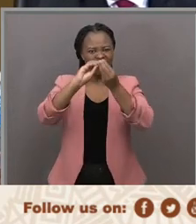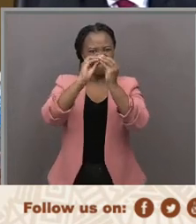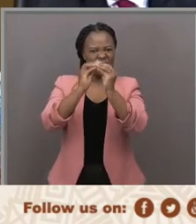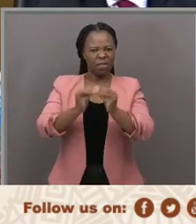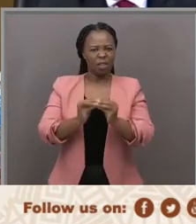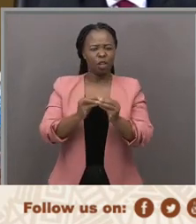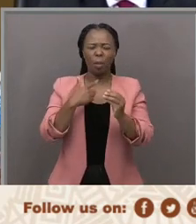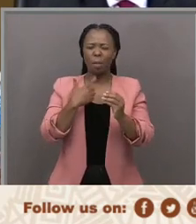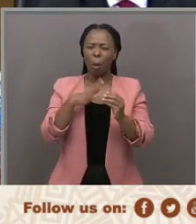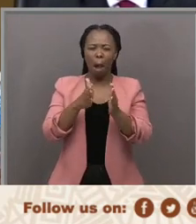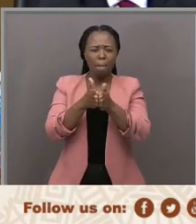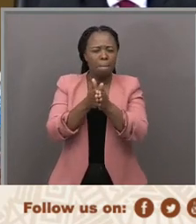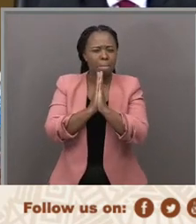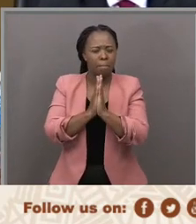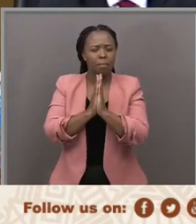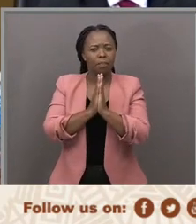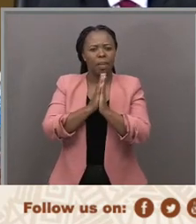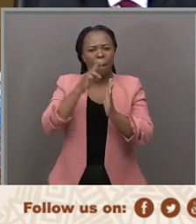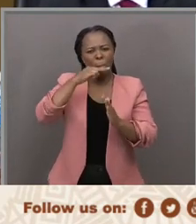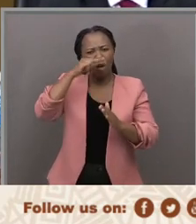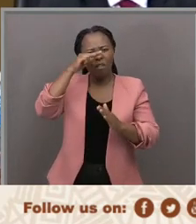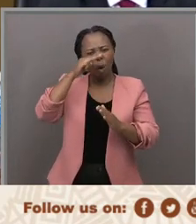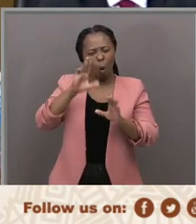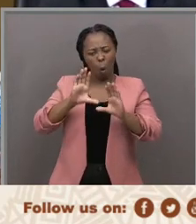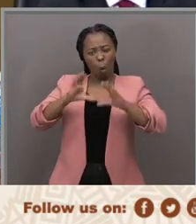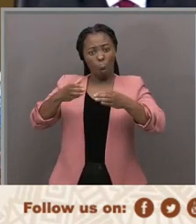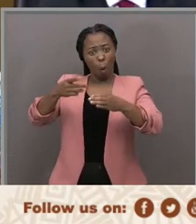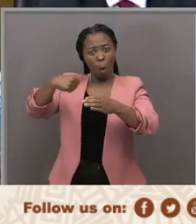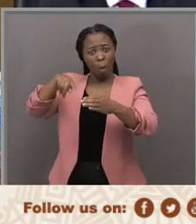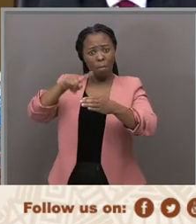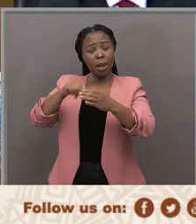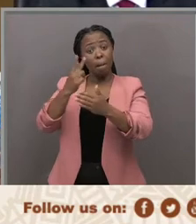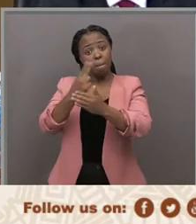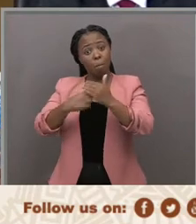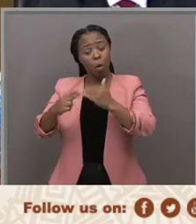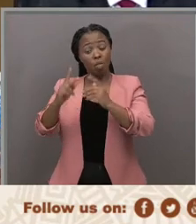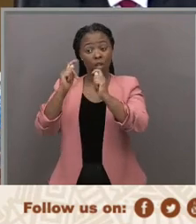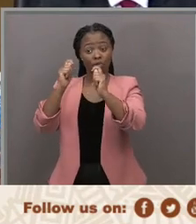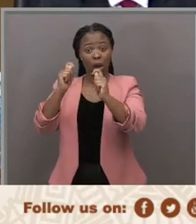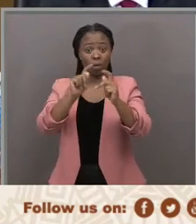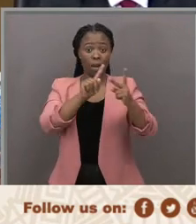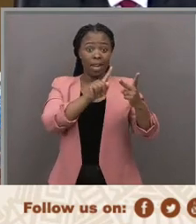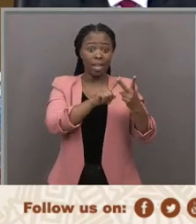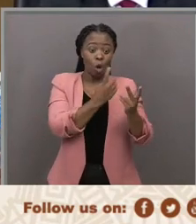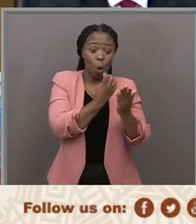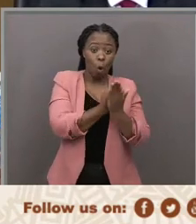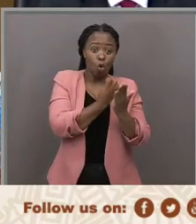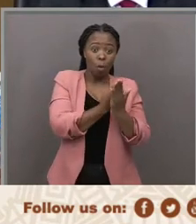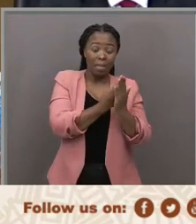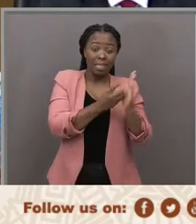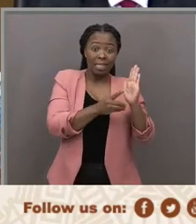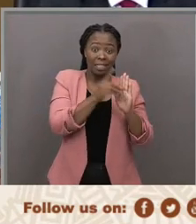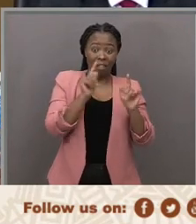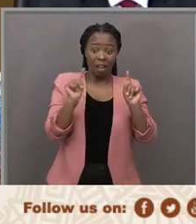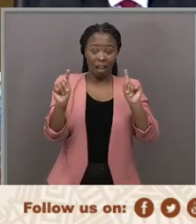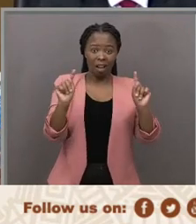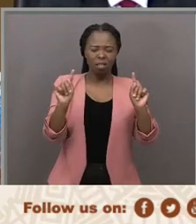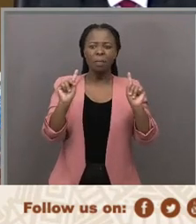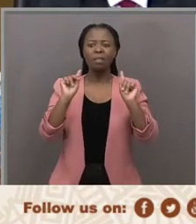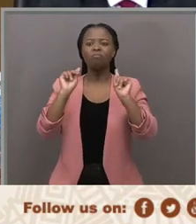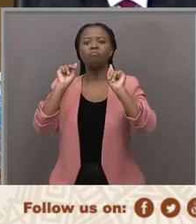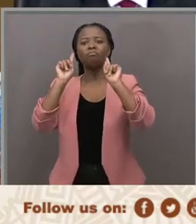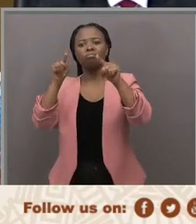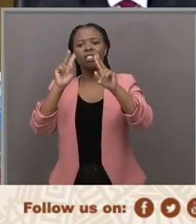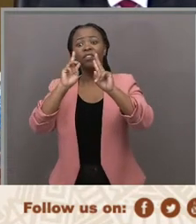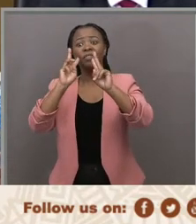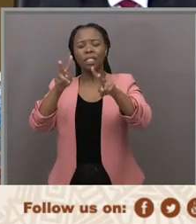I would like to urge the portfolio committee on both transport and economic development to visit. The work being done there is